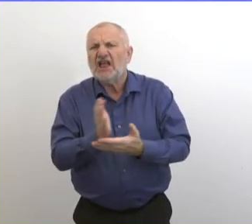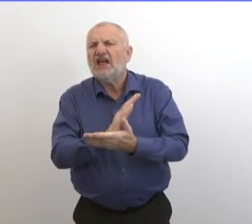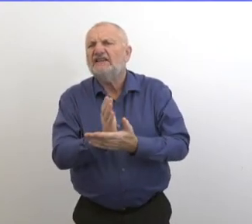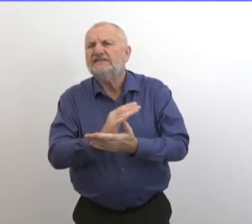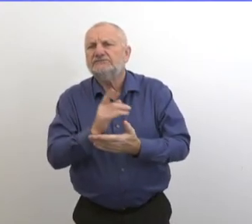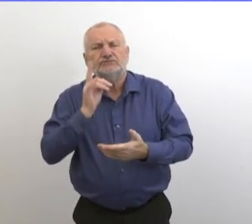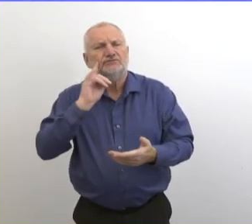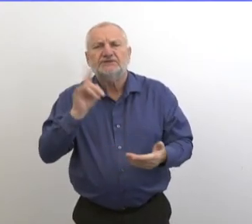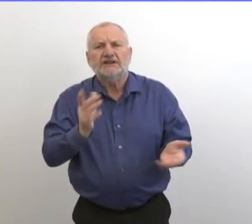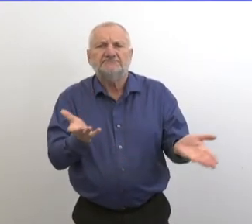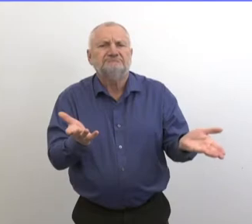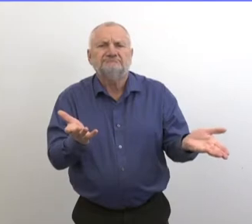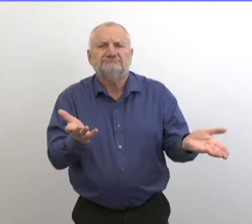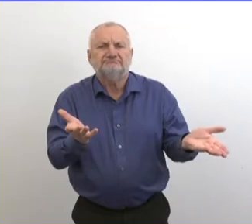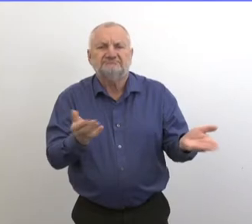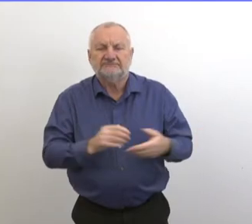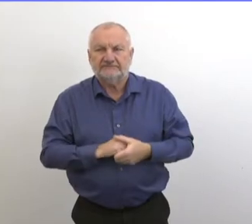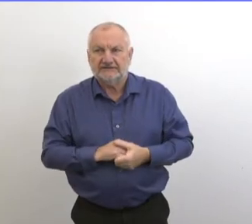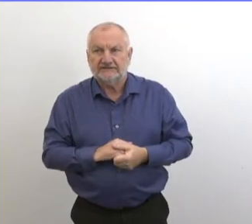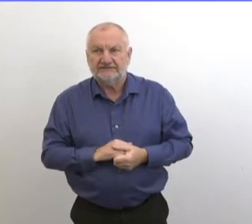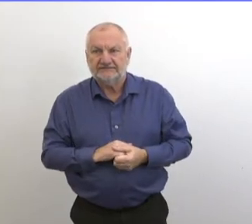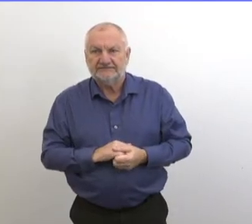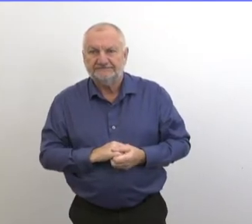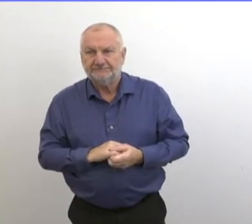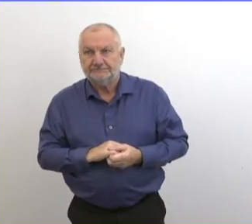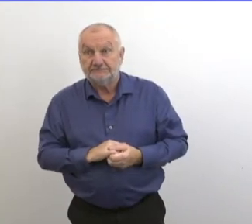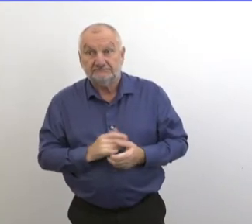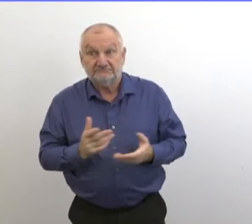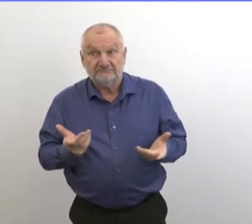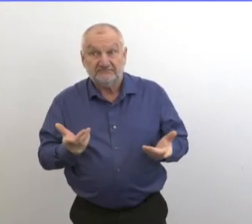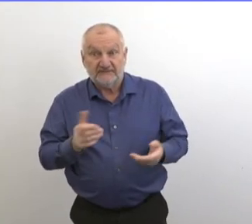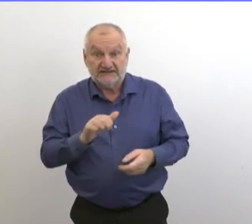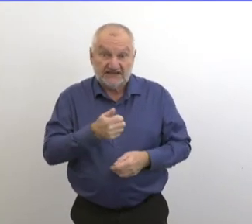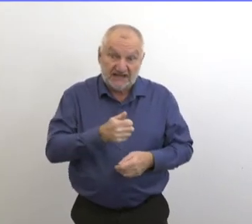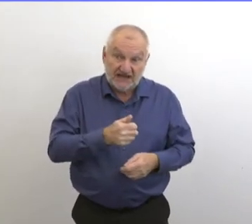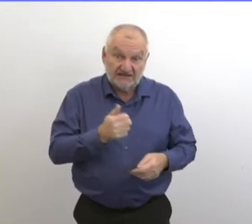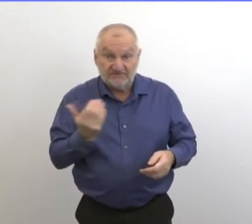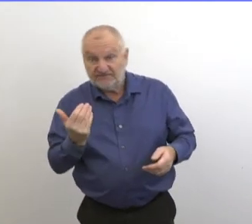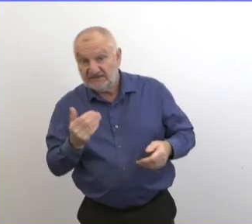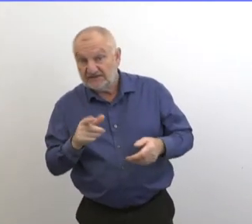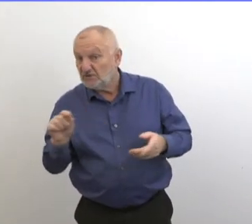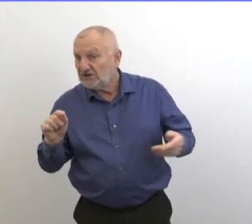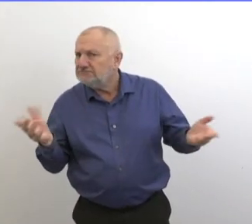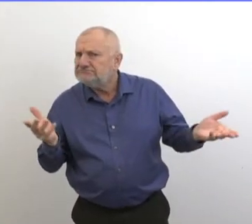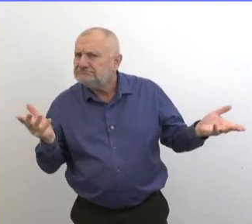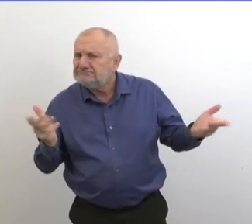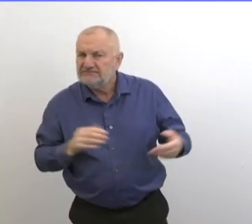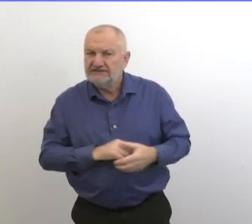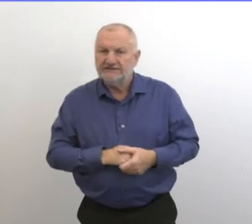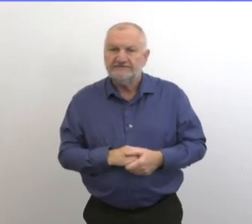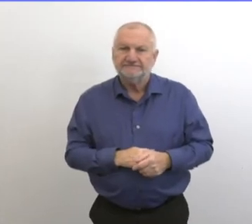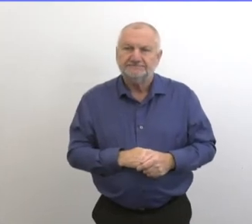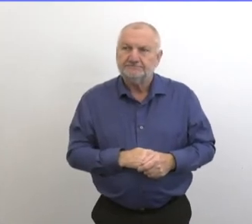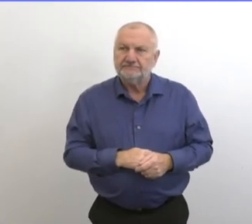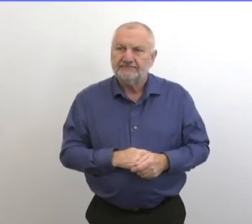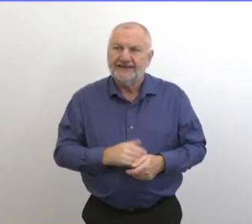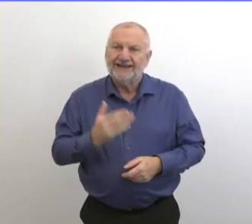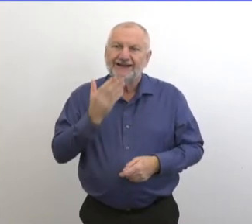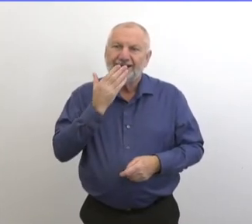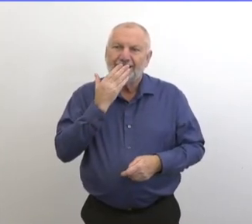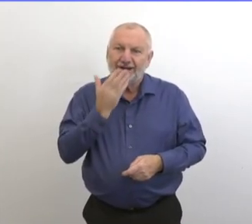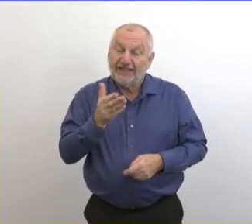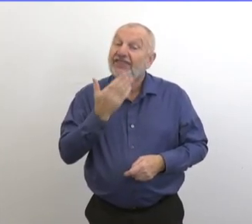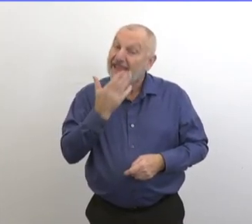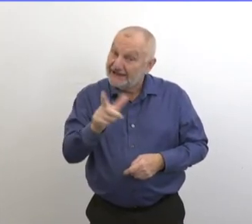what are they? What kind of wages do they earn right now? Yeah, thanks, Larry. So this is targeted for